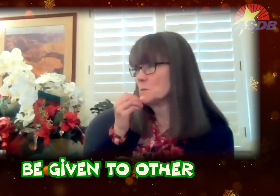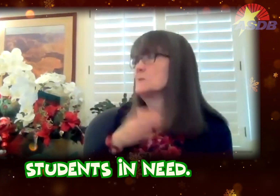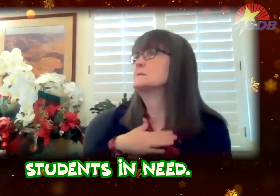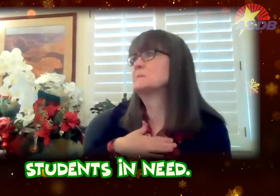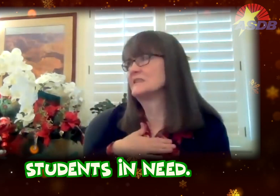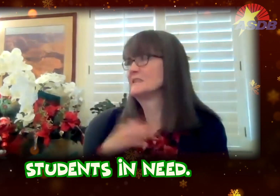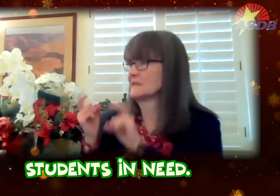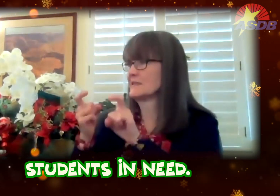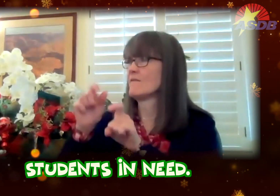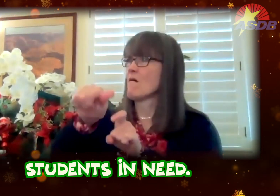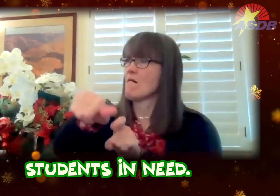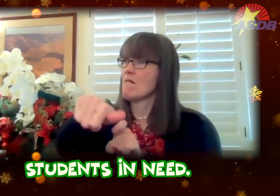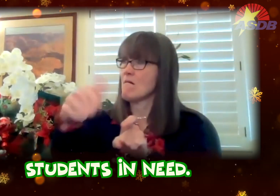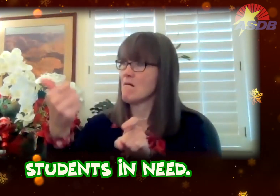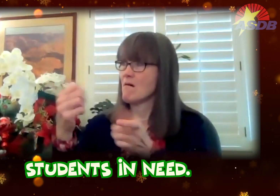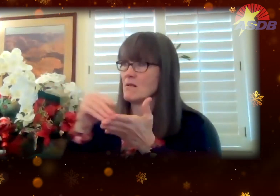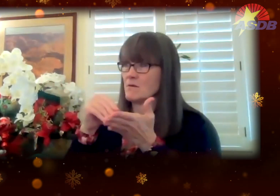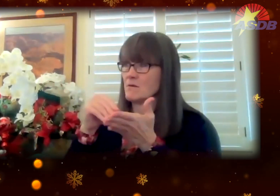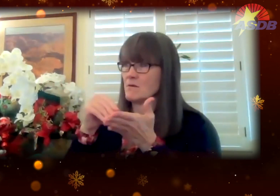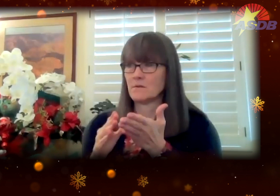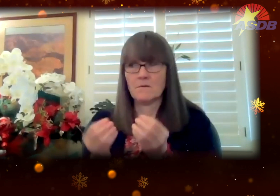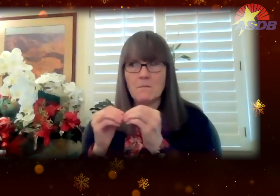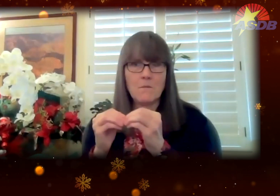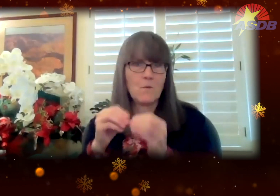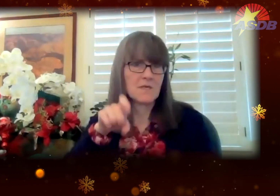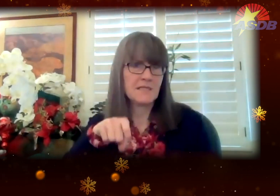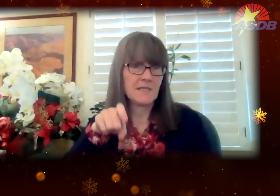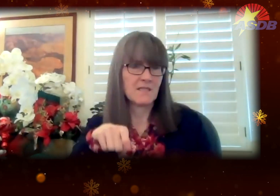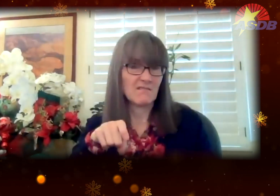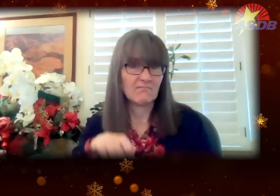to other students in need.